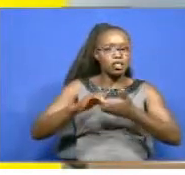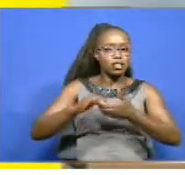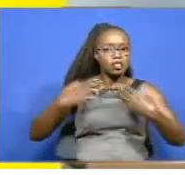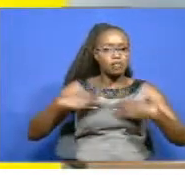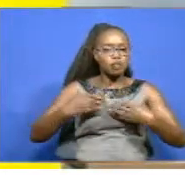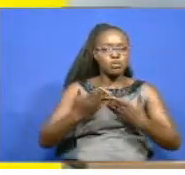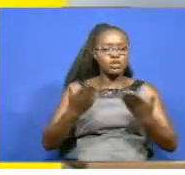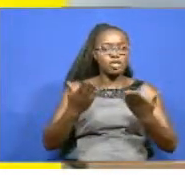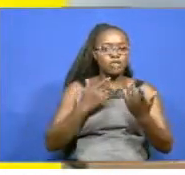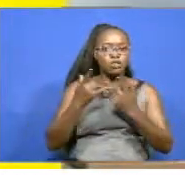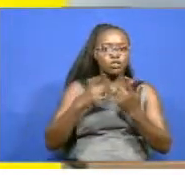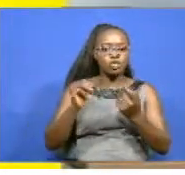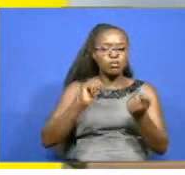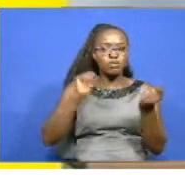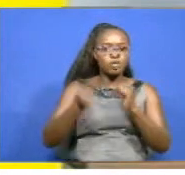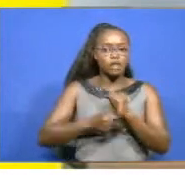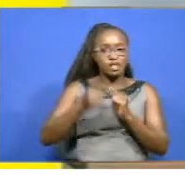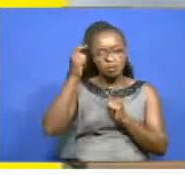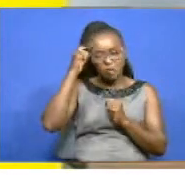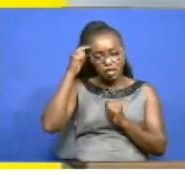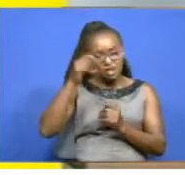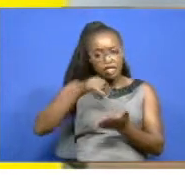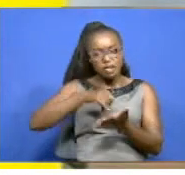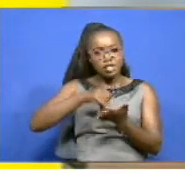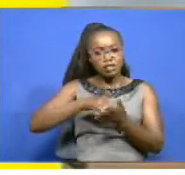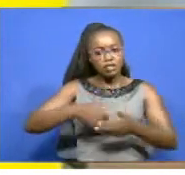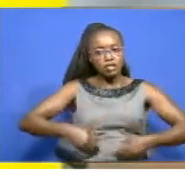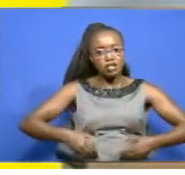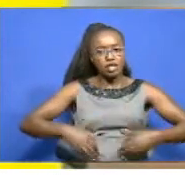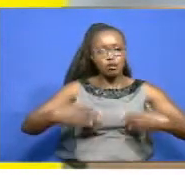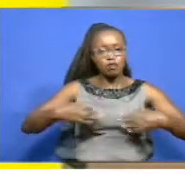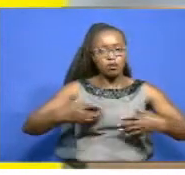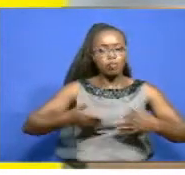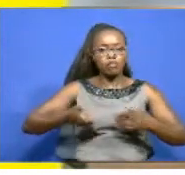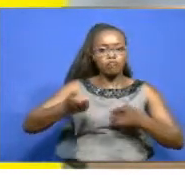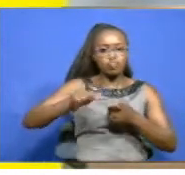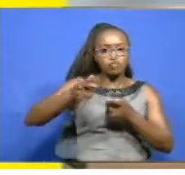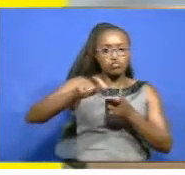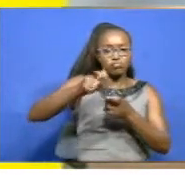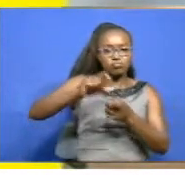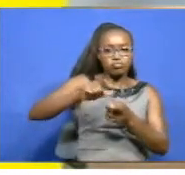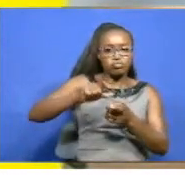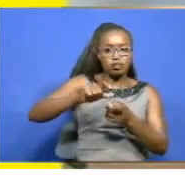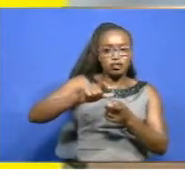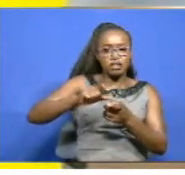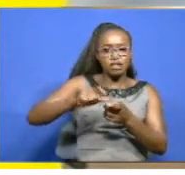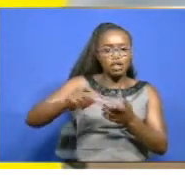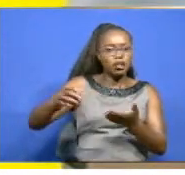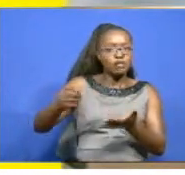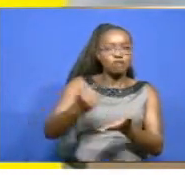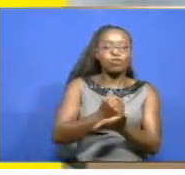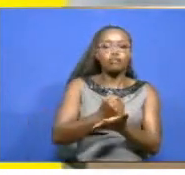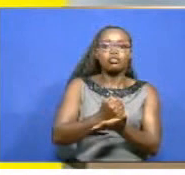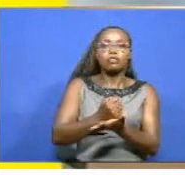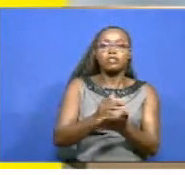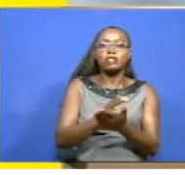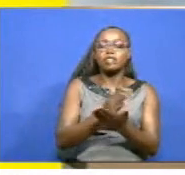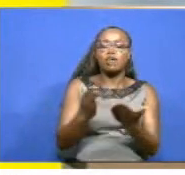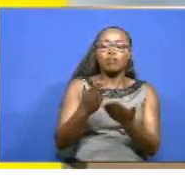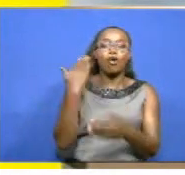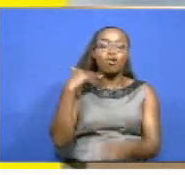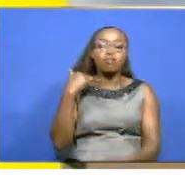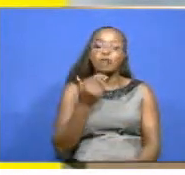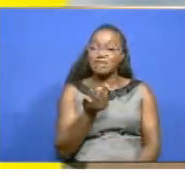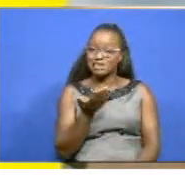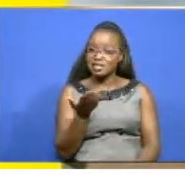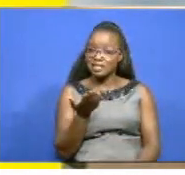talking to them to just change their mindset, including even young people who increasingly are becoming recruited in some of these gangs. I want to